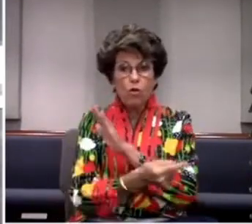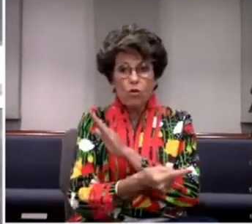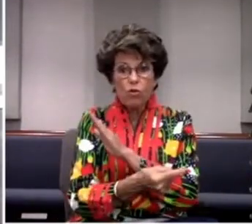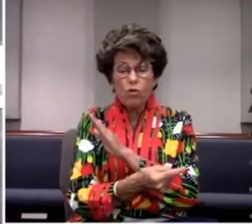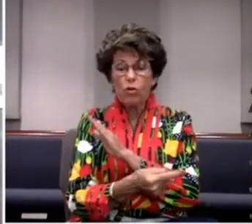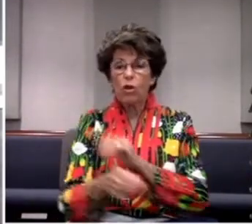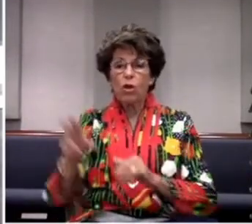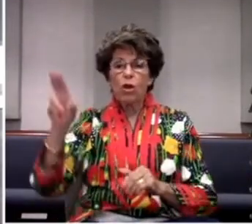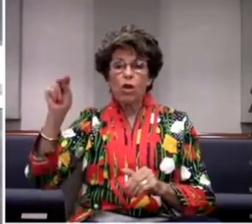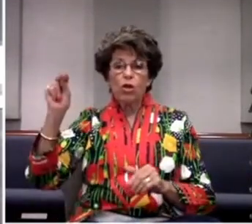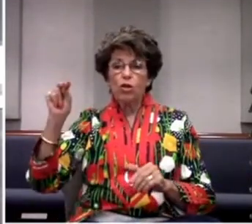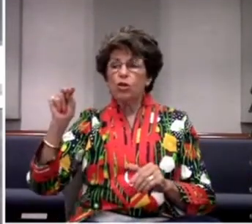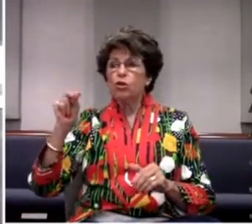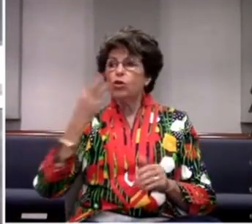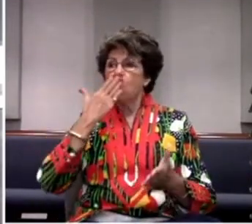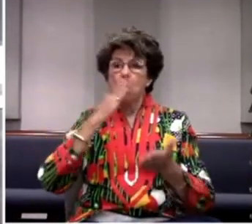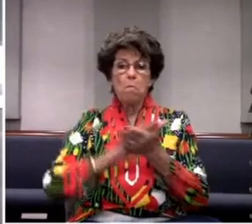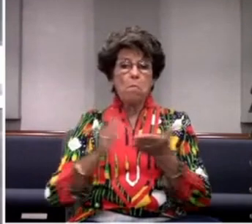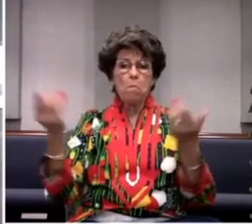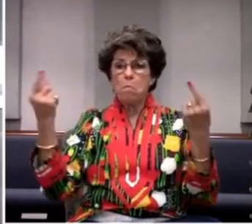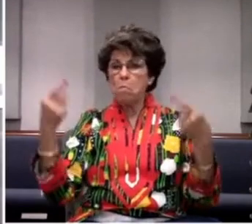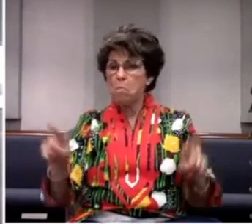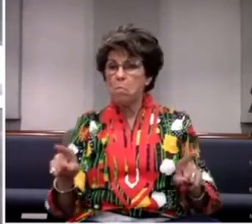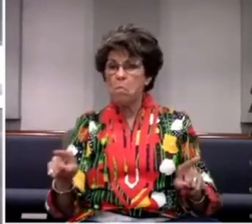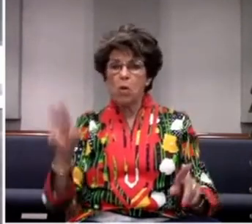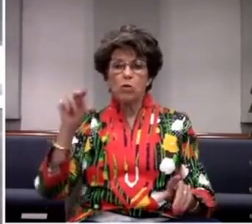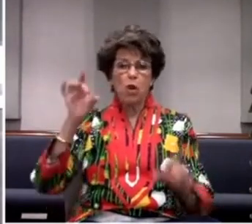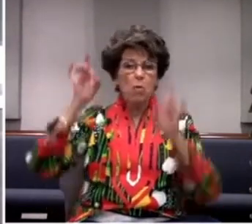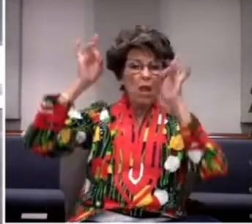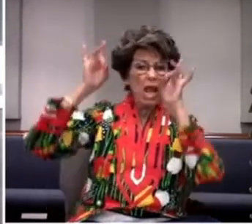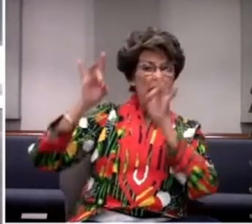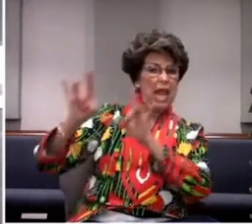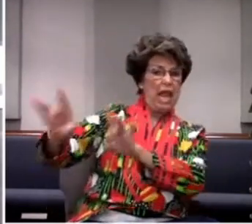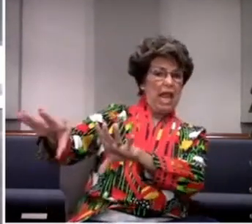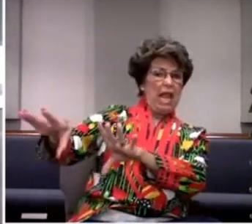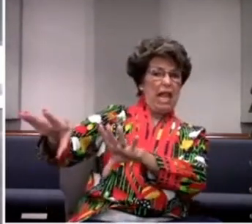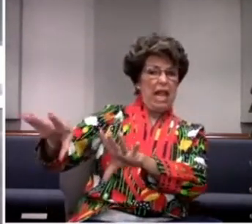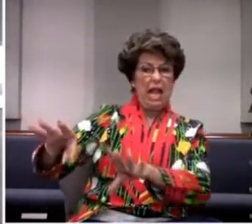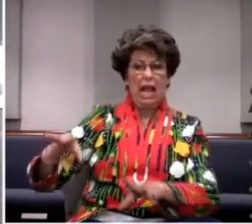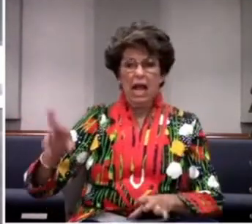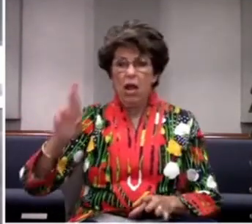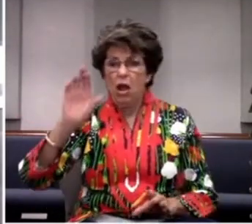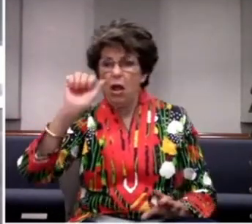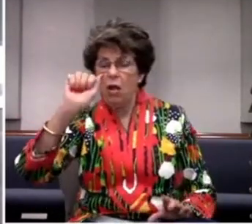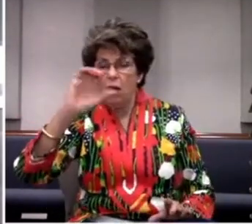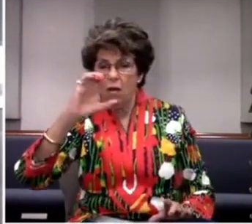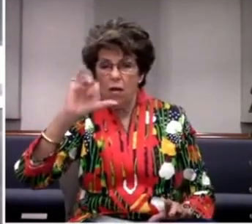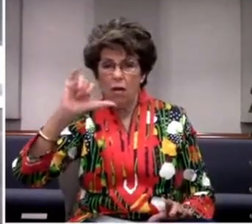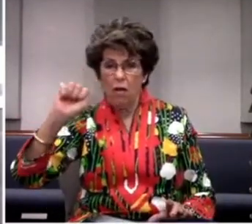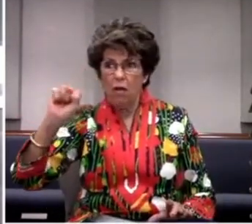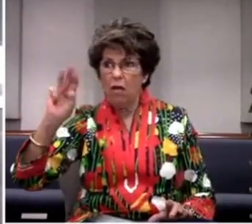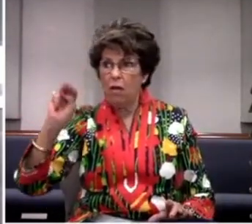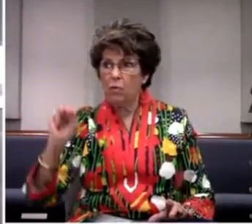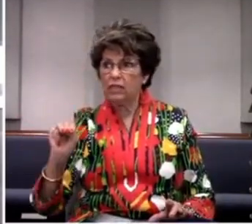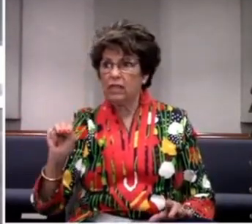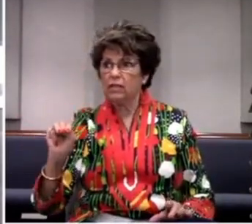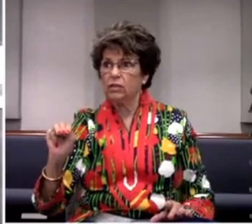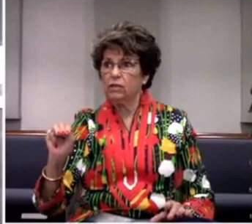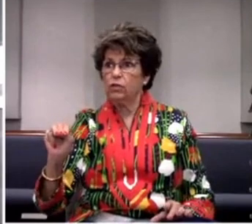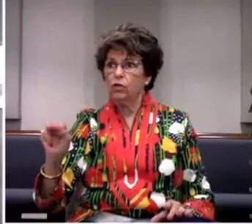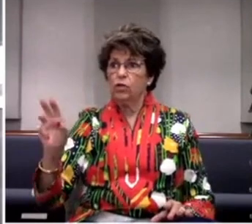was no crime. There was no hatred, bigotry, racism. There was